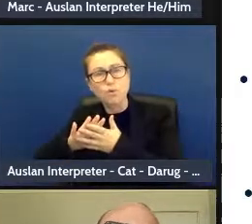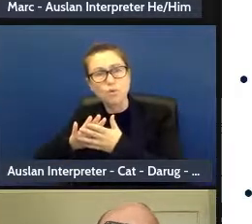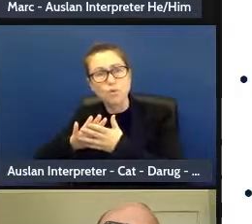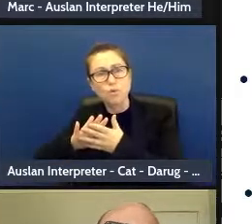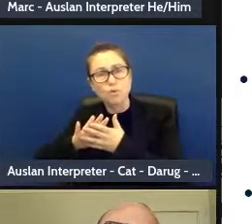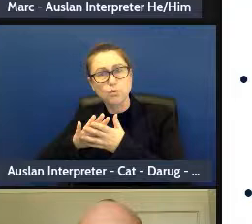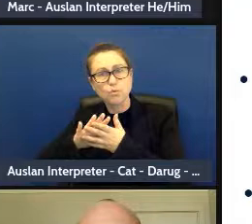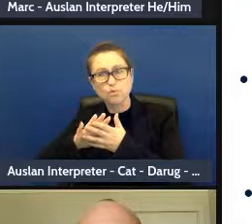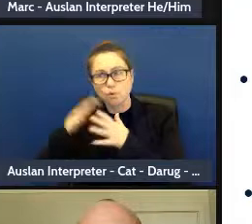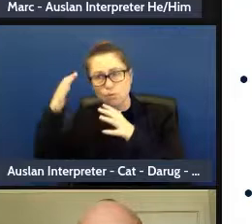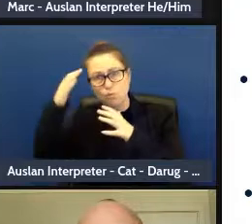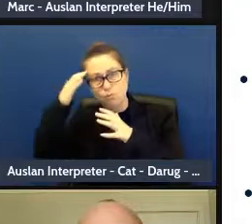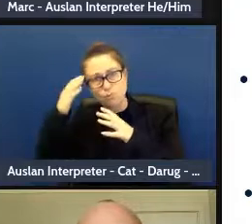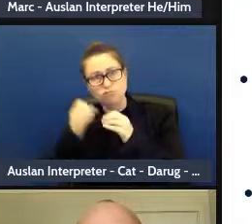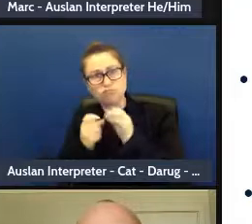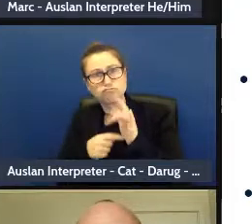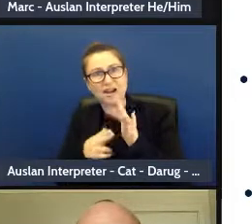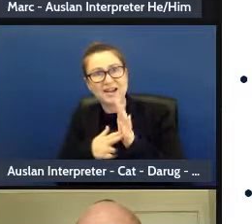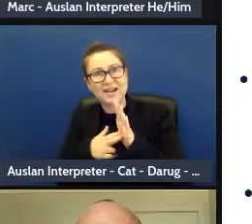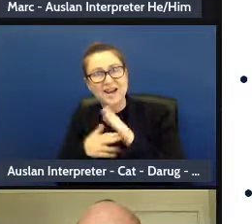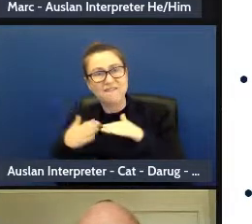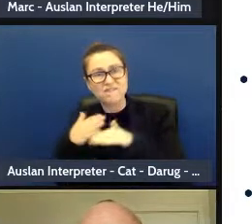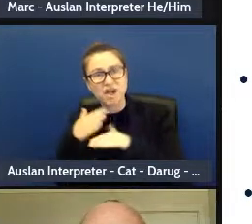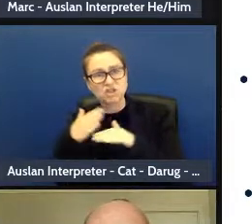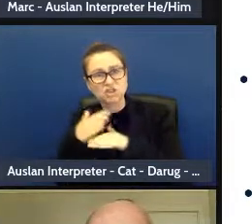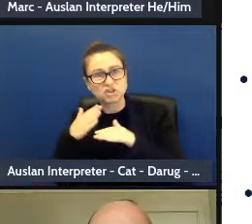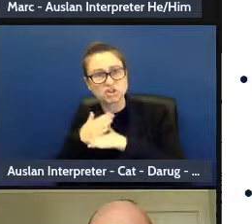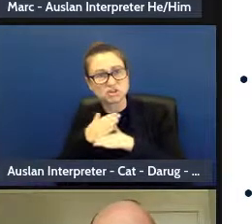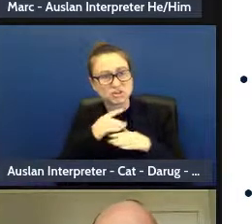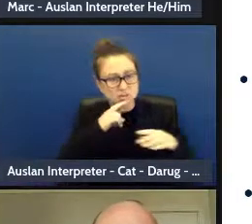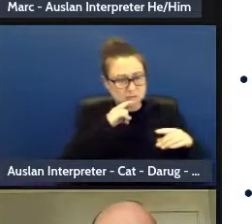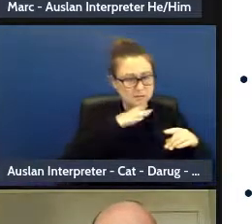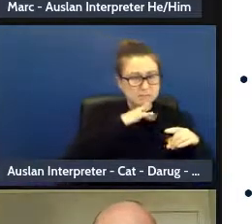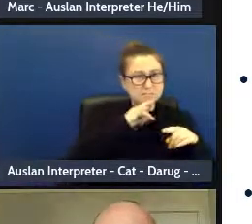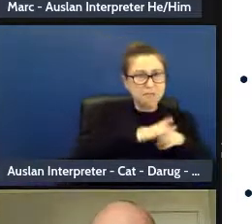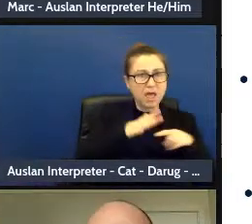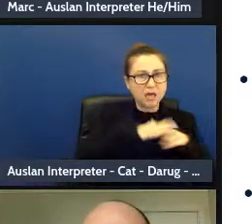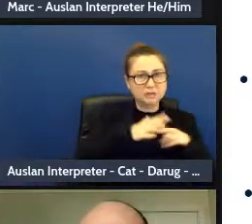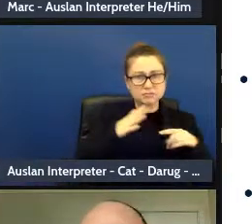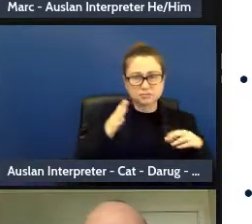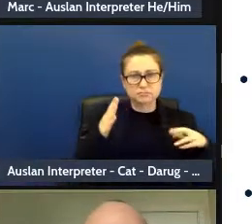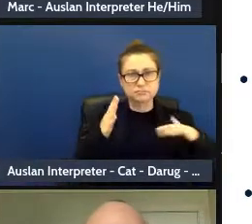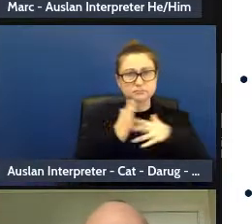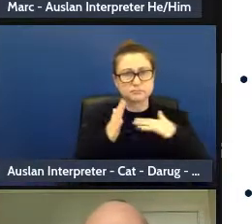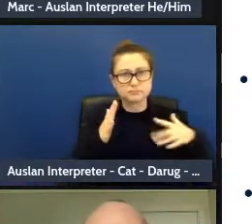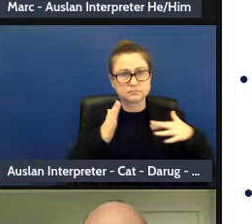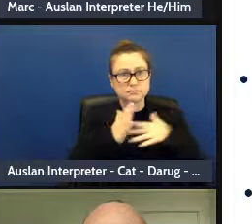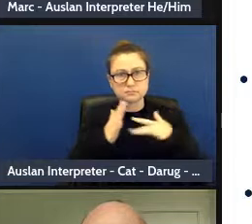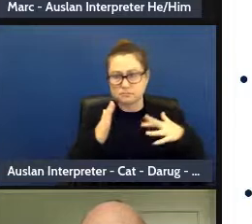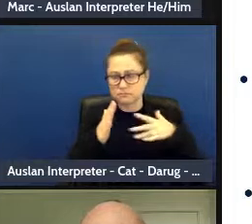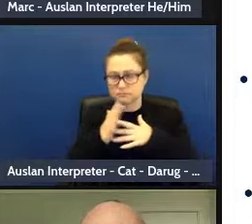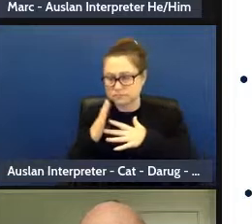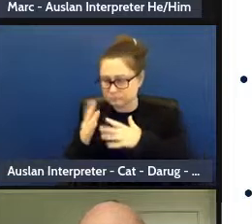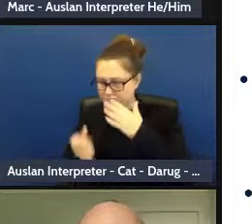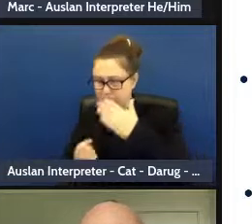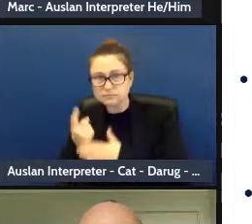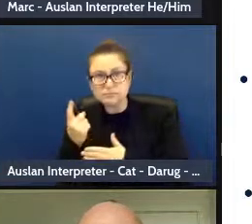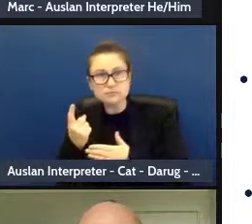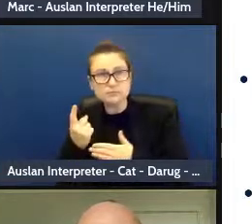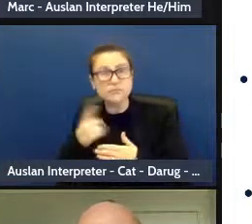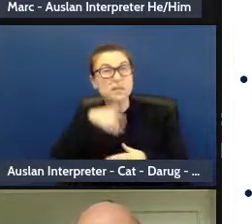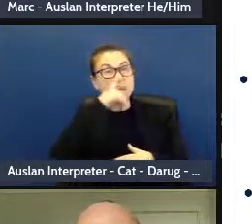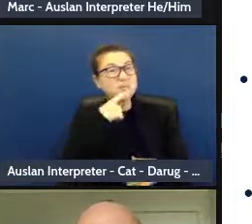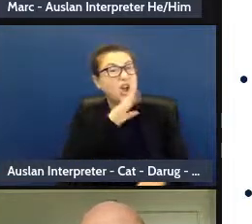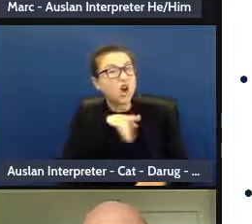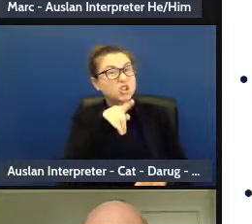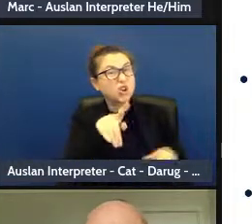brain function. And that's what happens in a stroke. And I've spoken to a number of people over the years, and they basically said, oh, so you're basically a